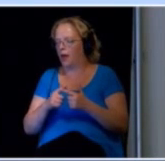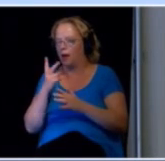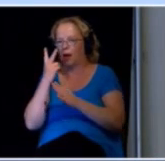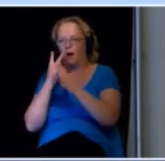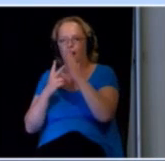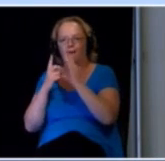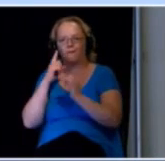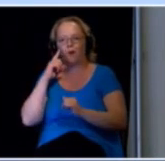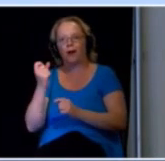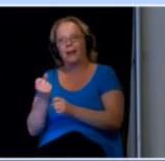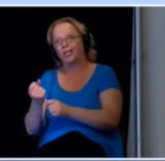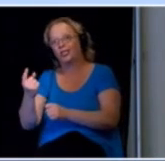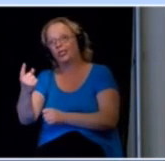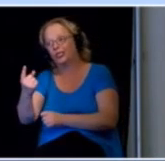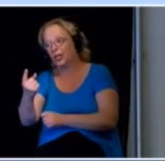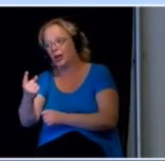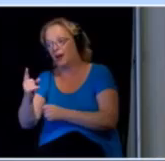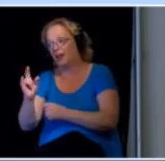That's next year.